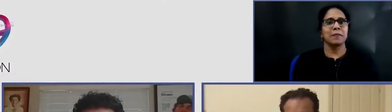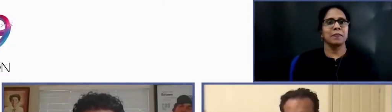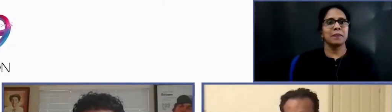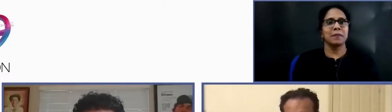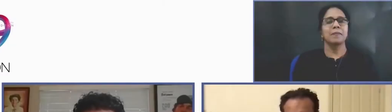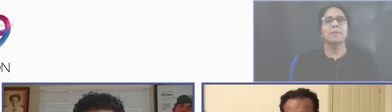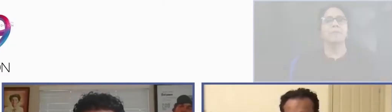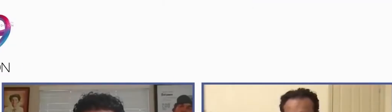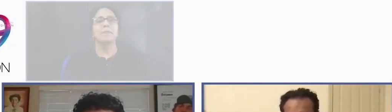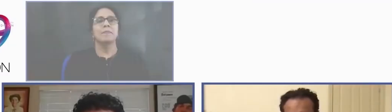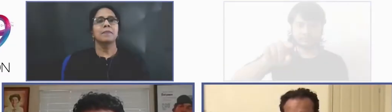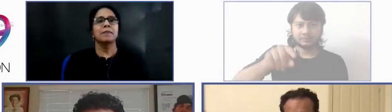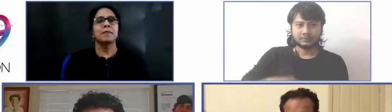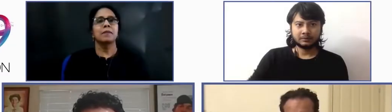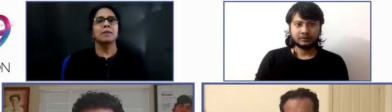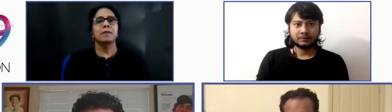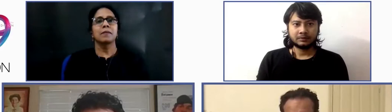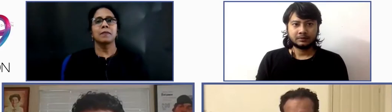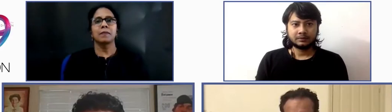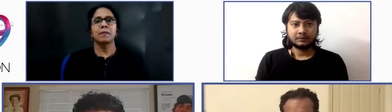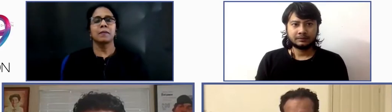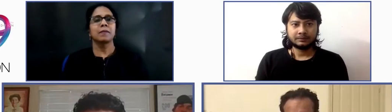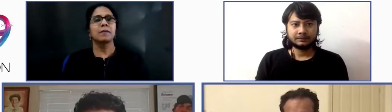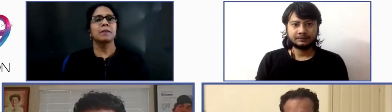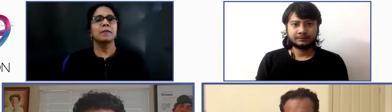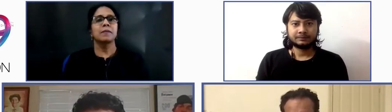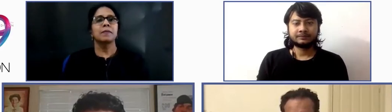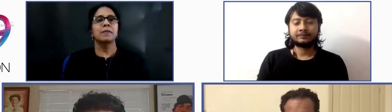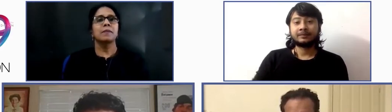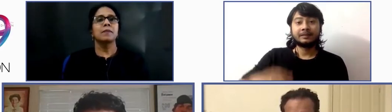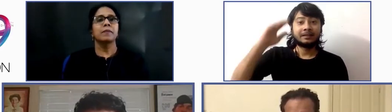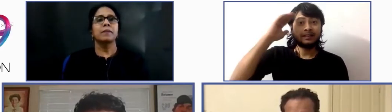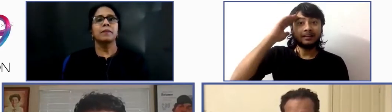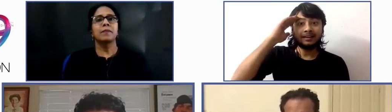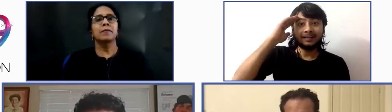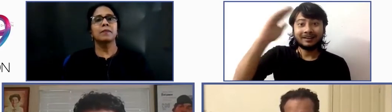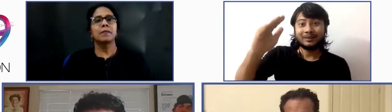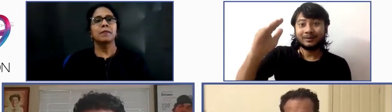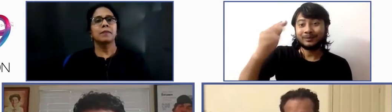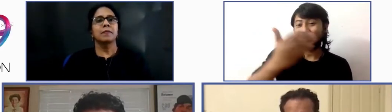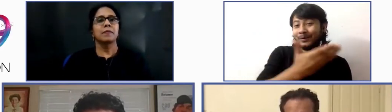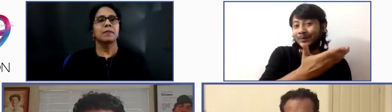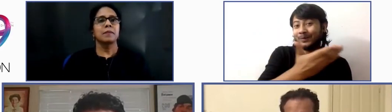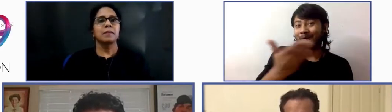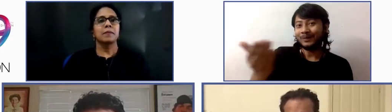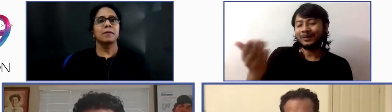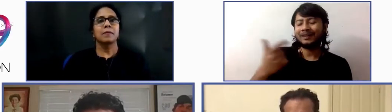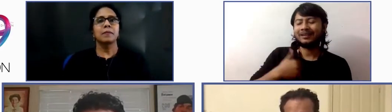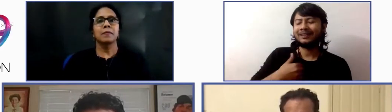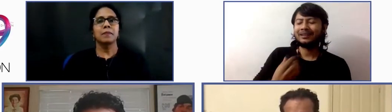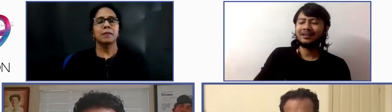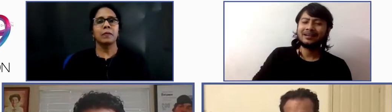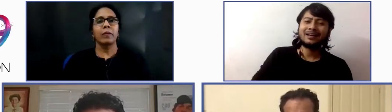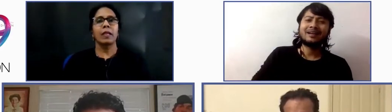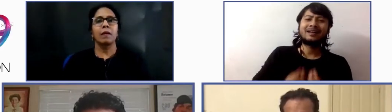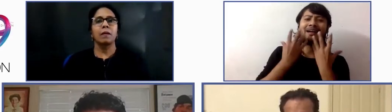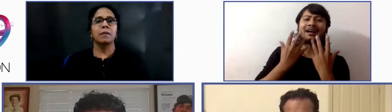Hello, everybody. It's an absolute pleasure for me to have with us one of India's